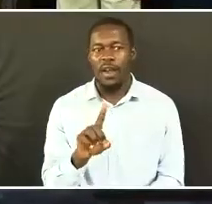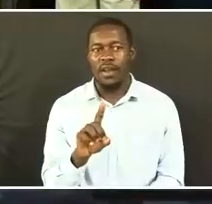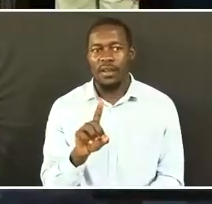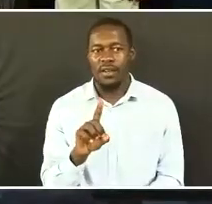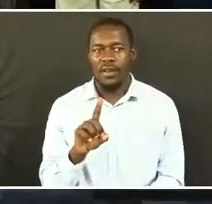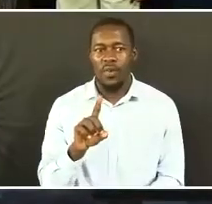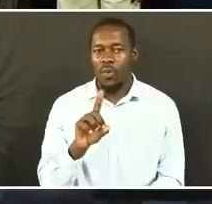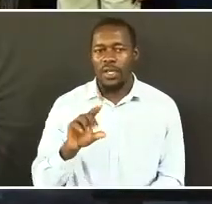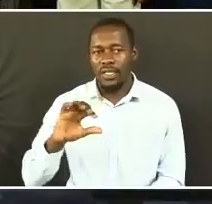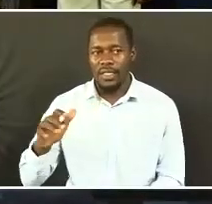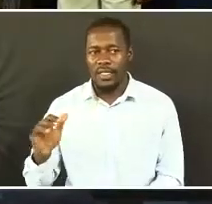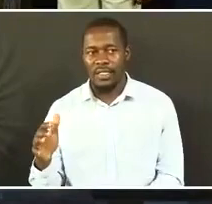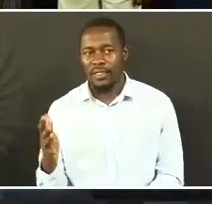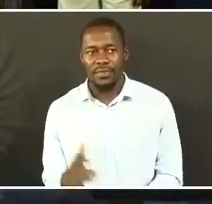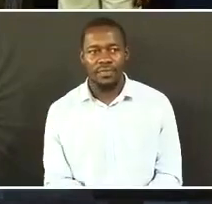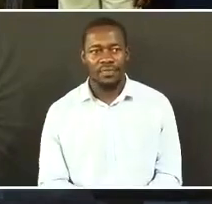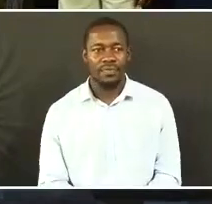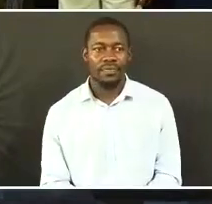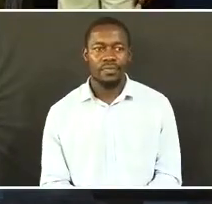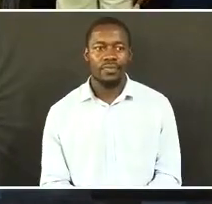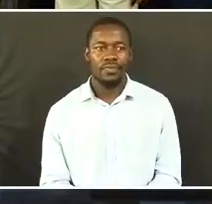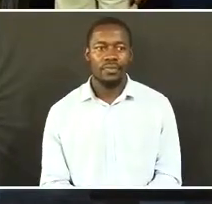you know?